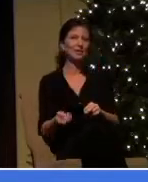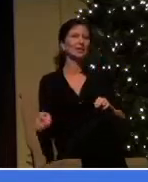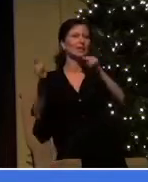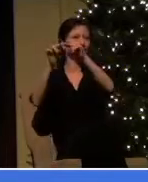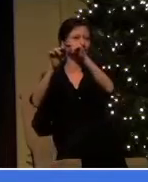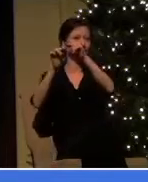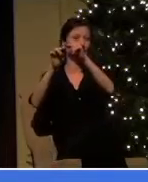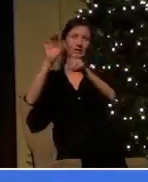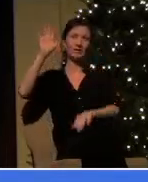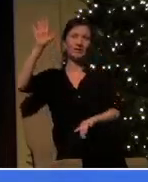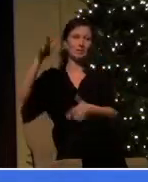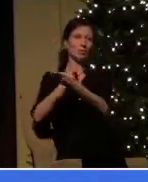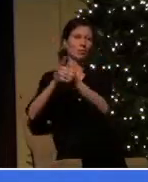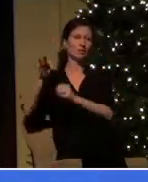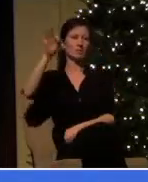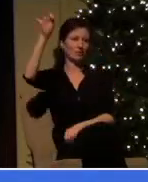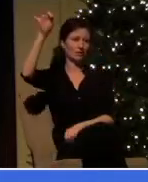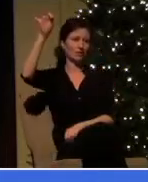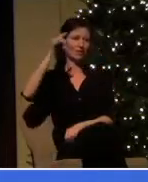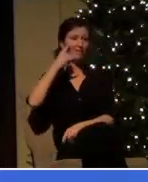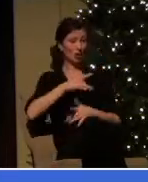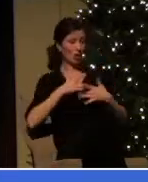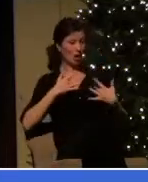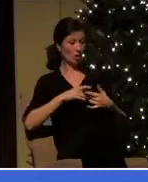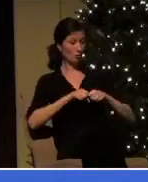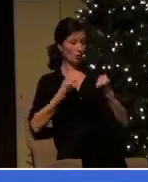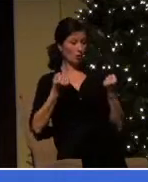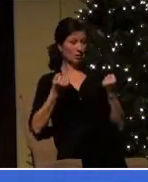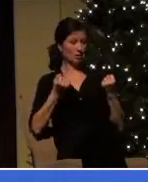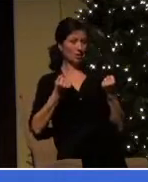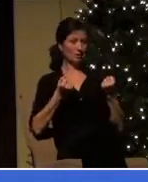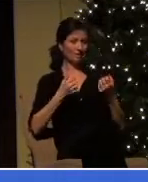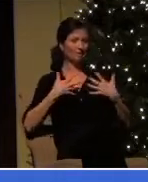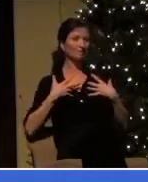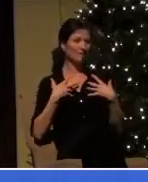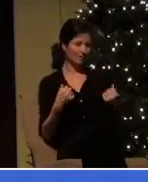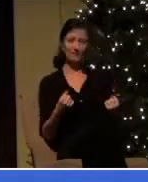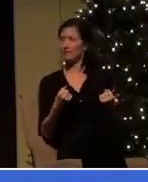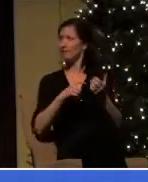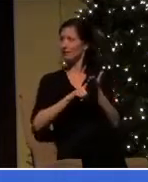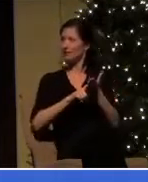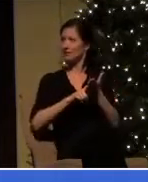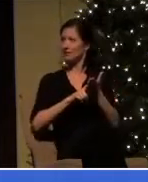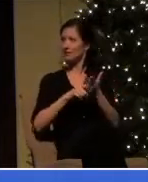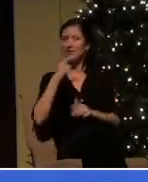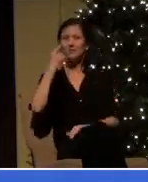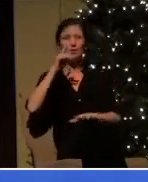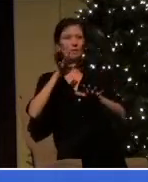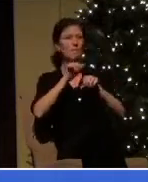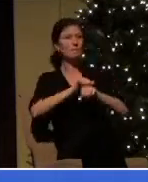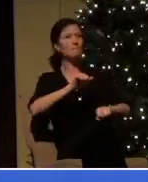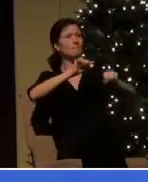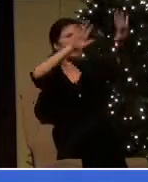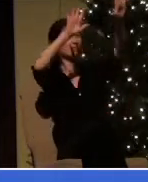to revive hearts that are broken, to restore hearts that have been wounded, to level the